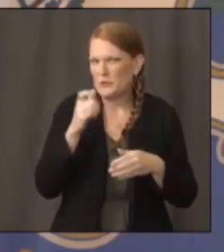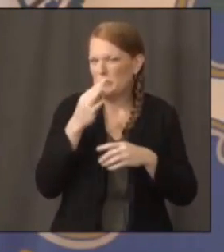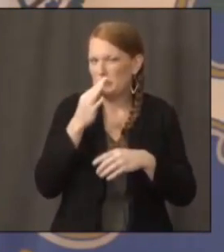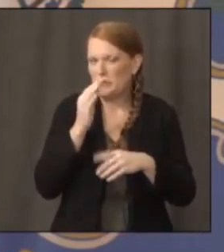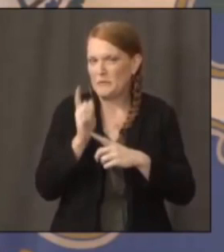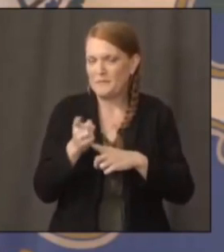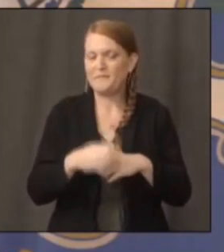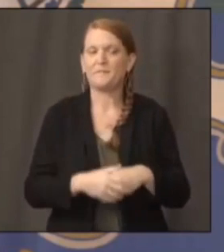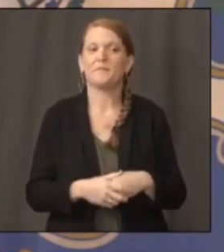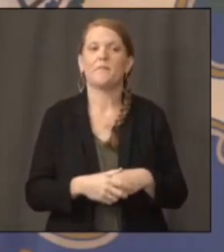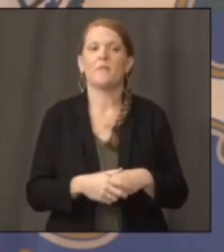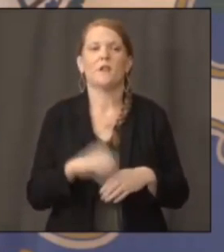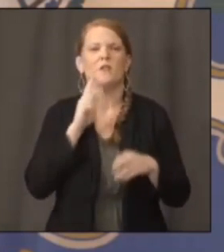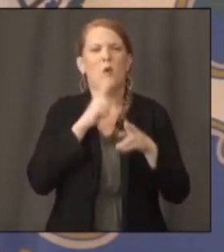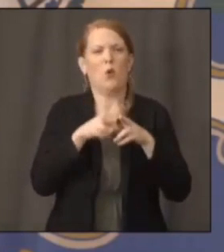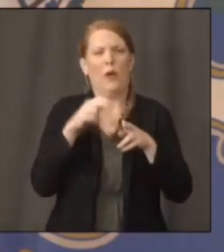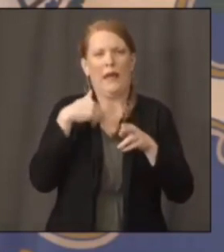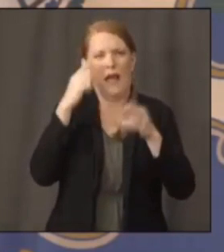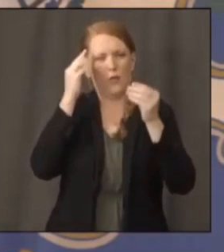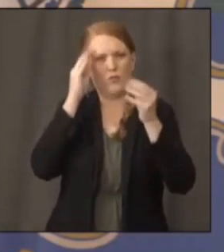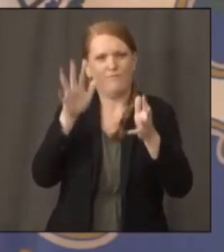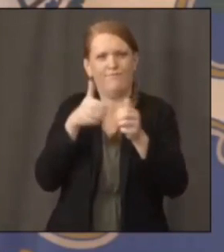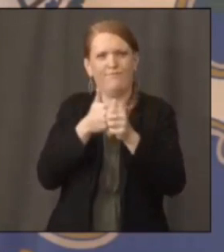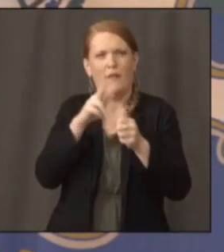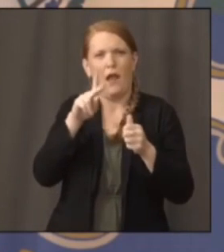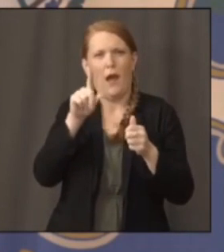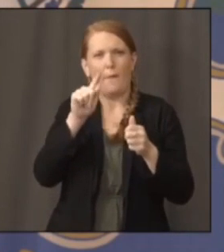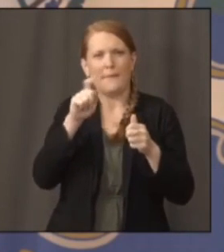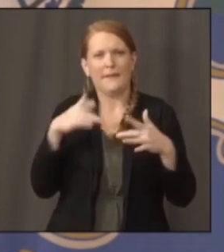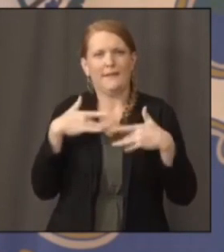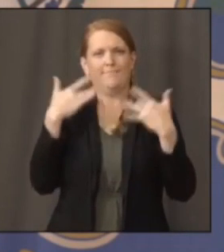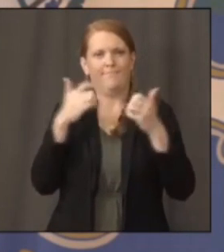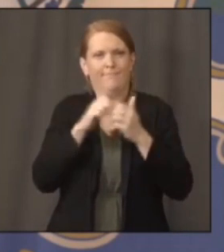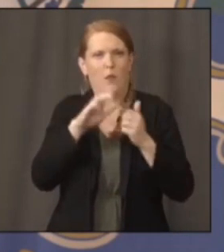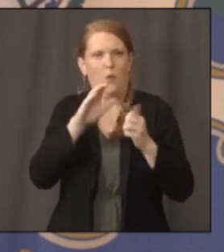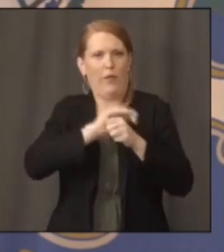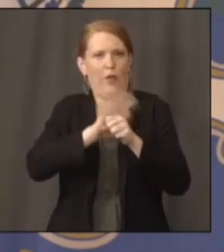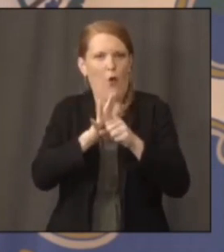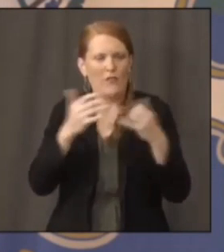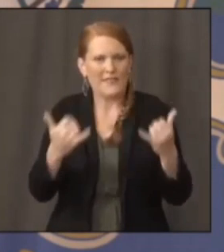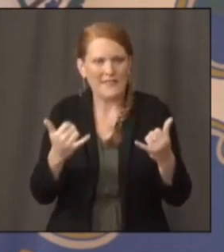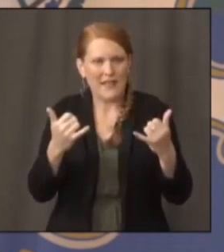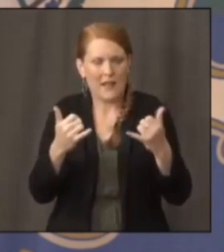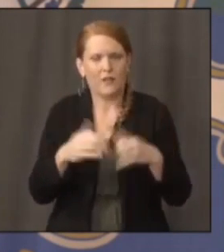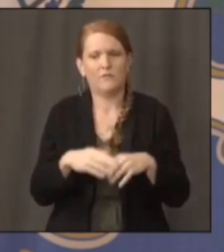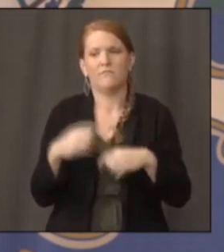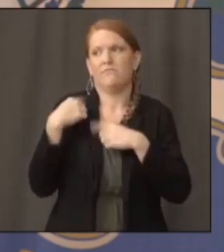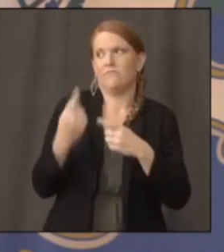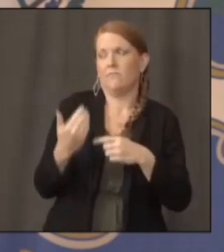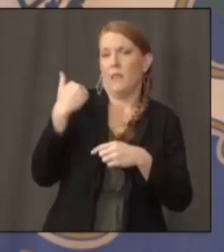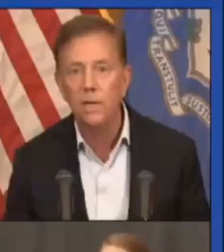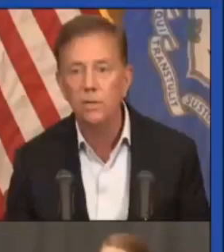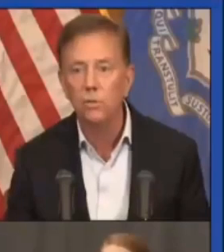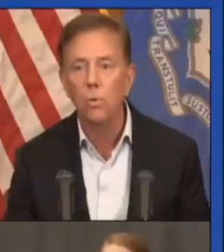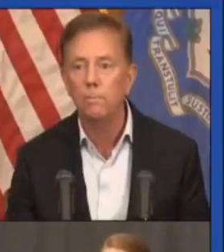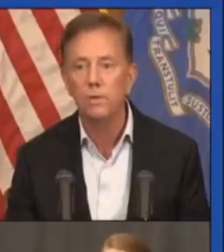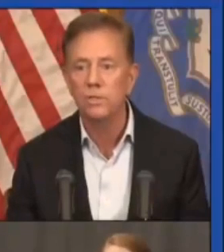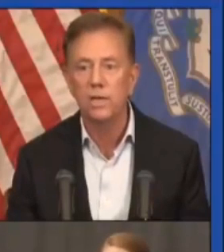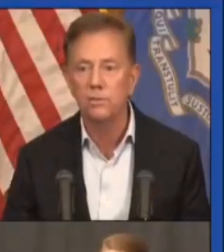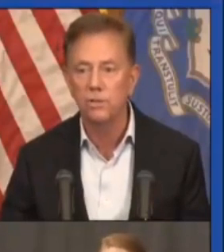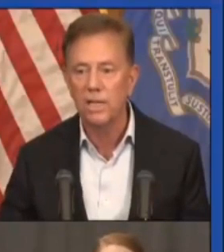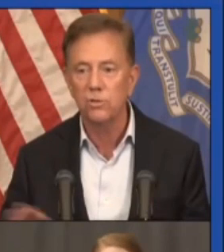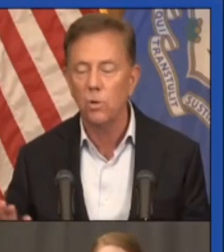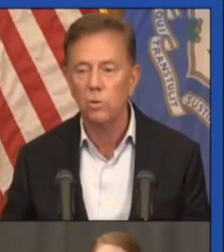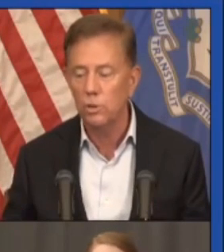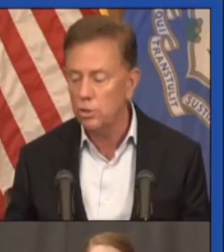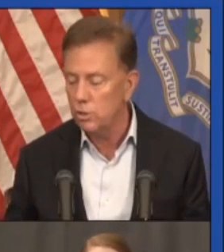let me just give you the update on where we are in COVID. As we have for the last 3 days, we continue to be at under